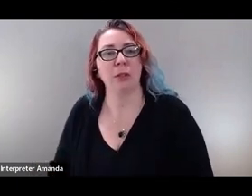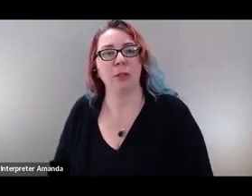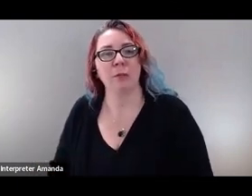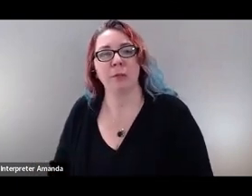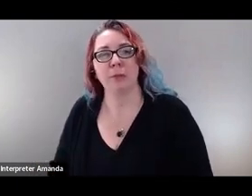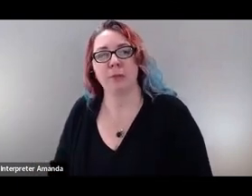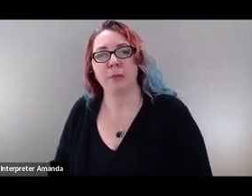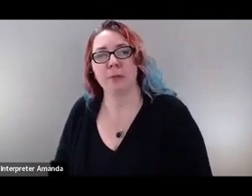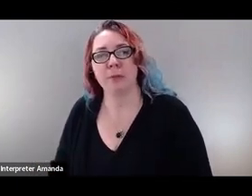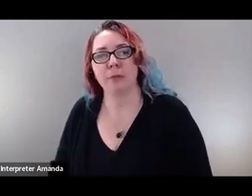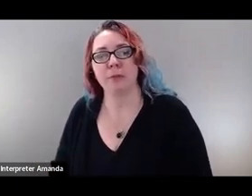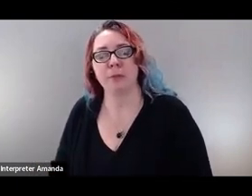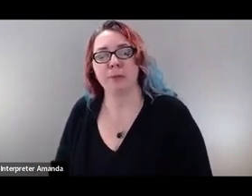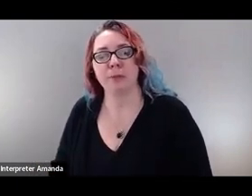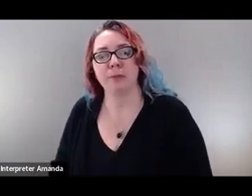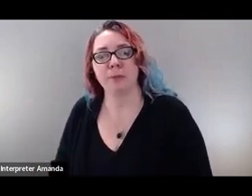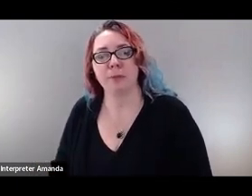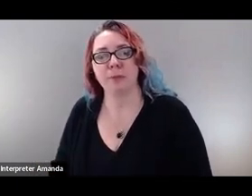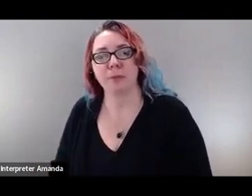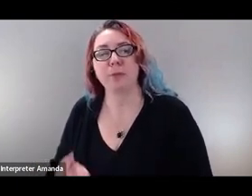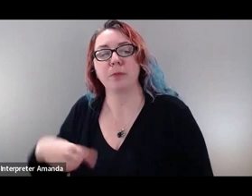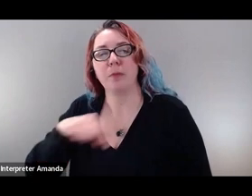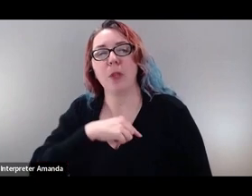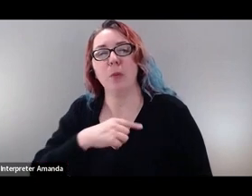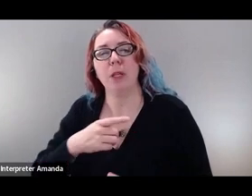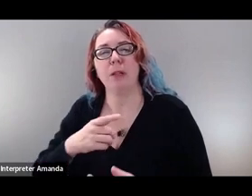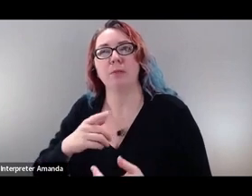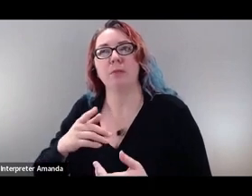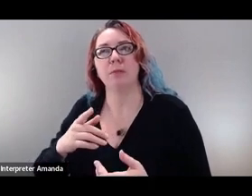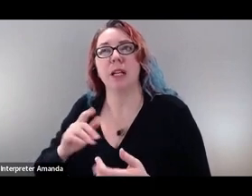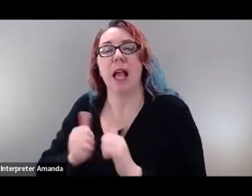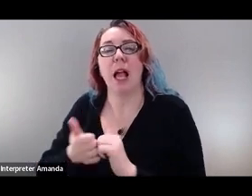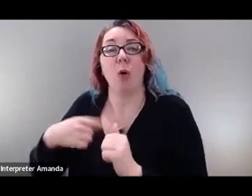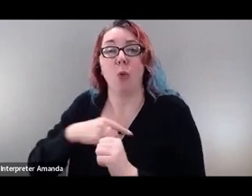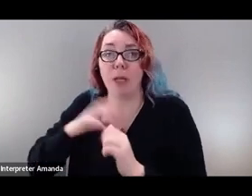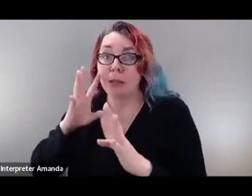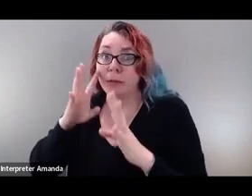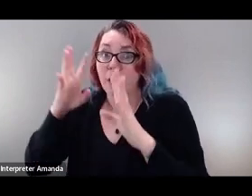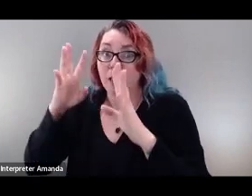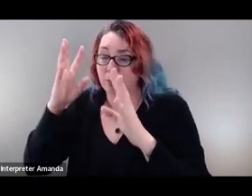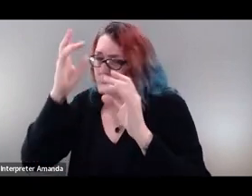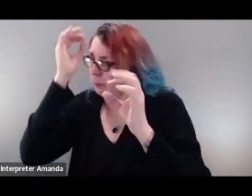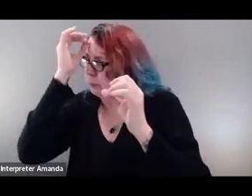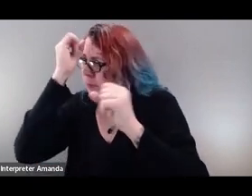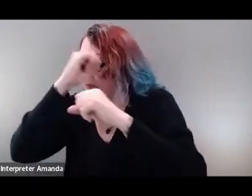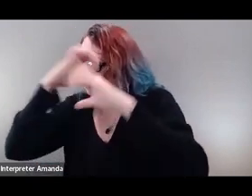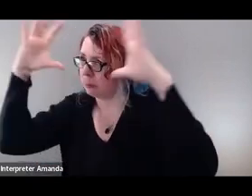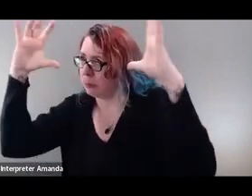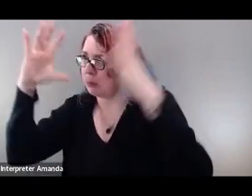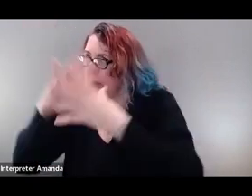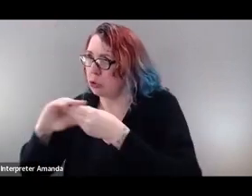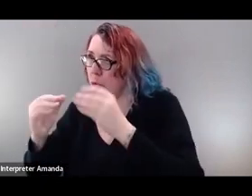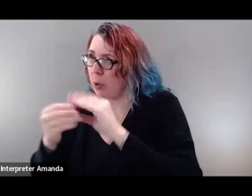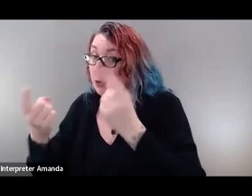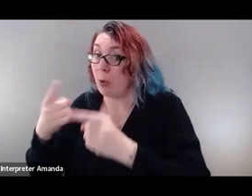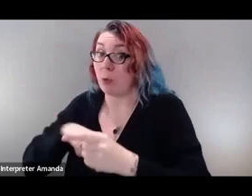the conceiving of the phenomenon that we call our stories that we get to share and listen to and engage, and what that process